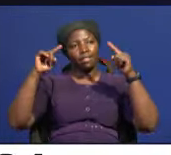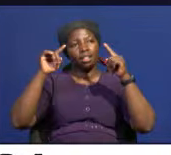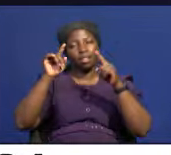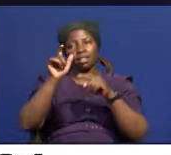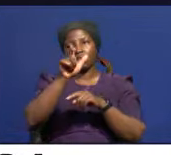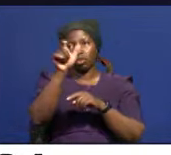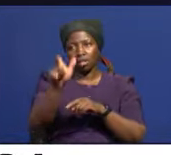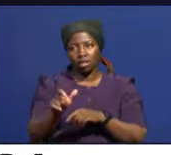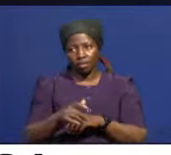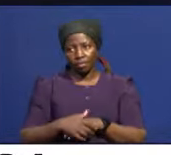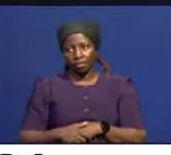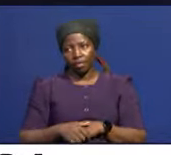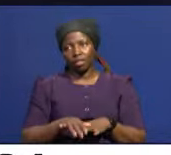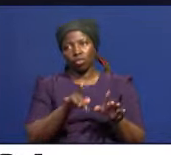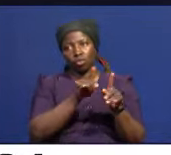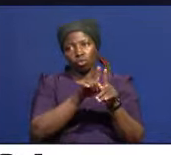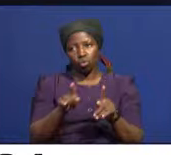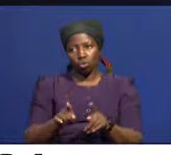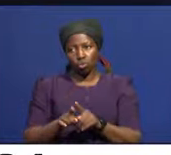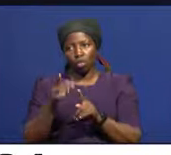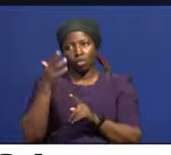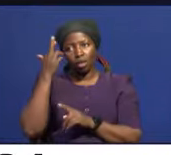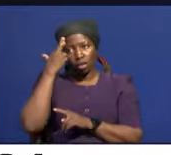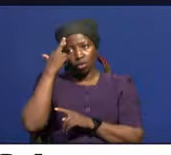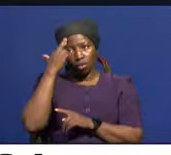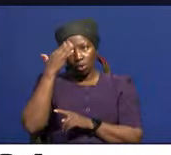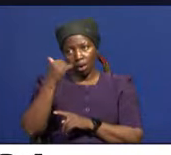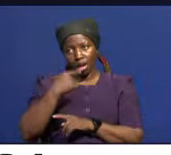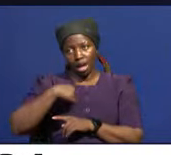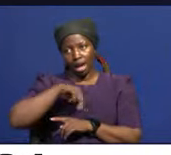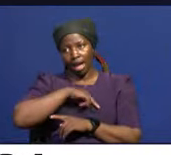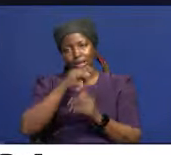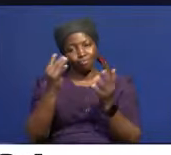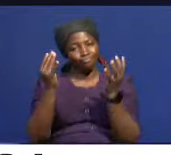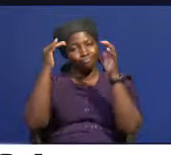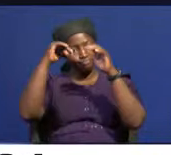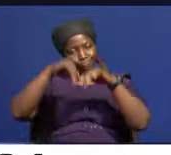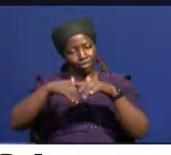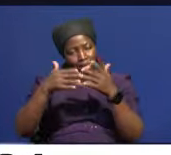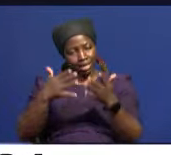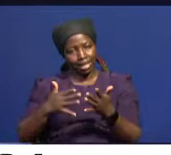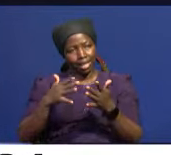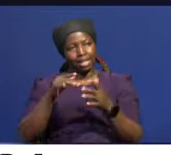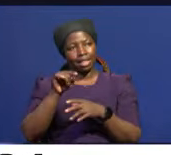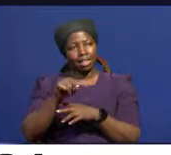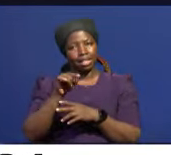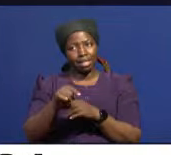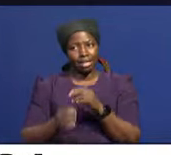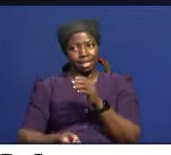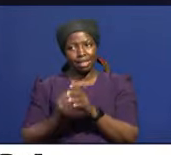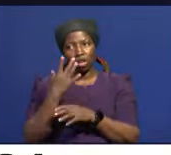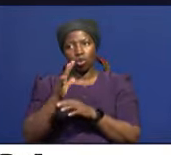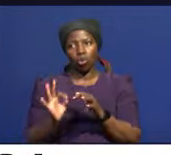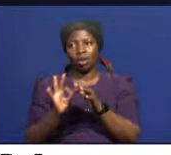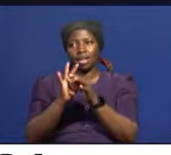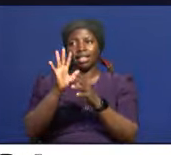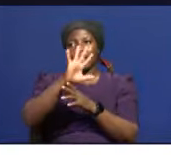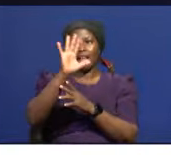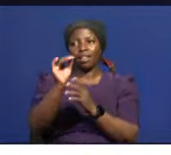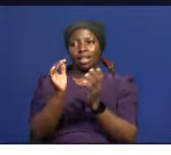continent. It is also the reason we are gathered here, as this inaugural Connected Africa